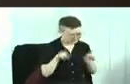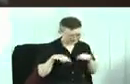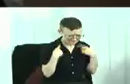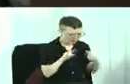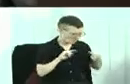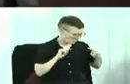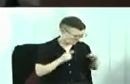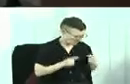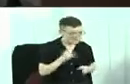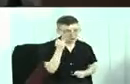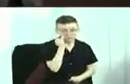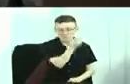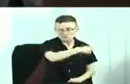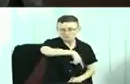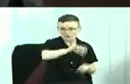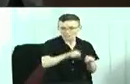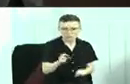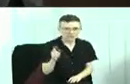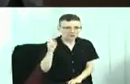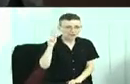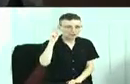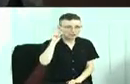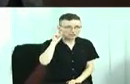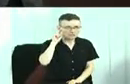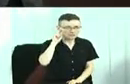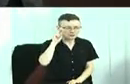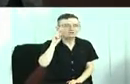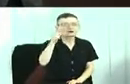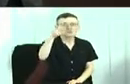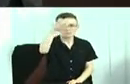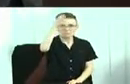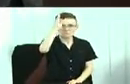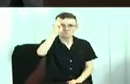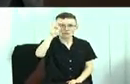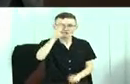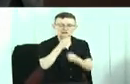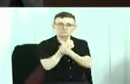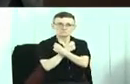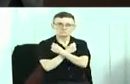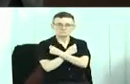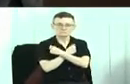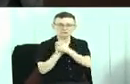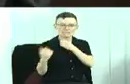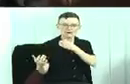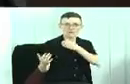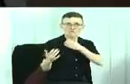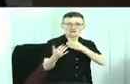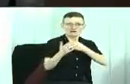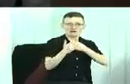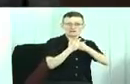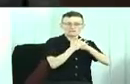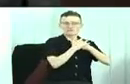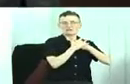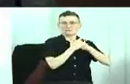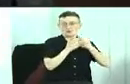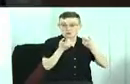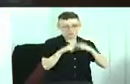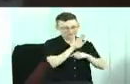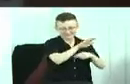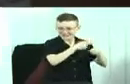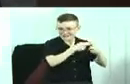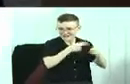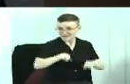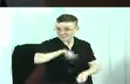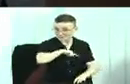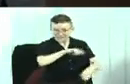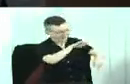they could hear the love of God touching them when we call their name? What would it be like in